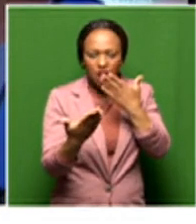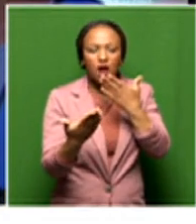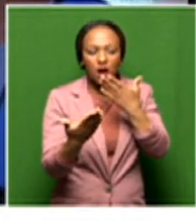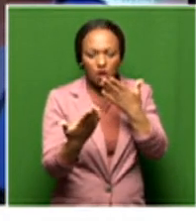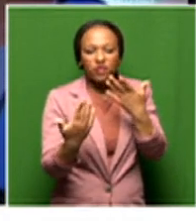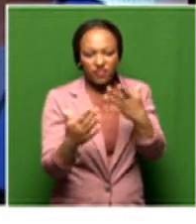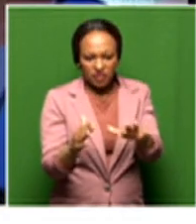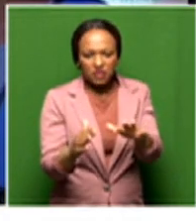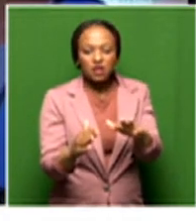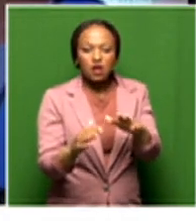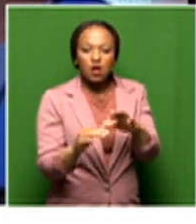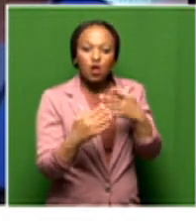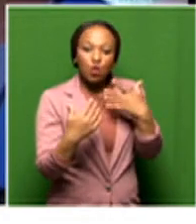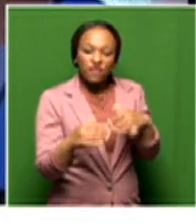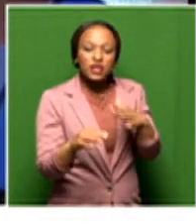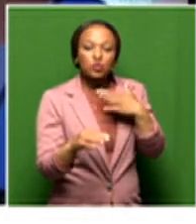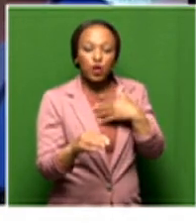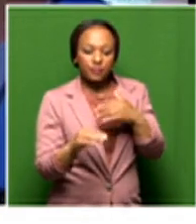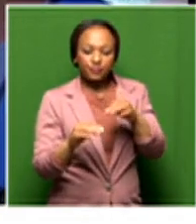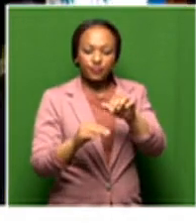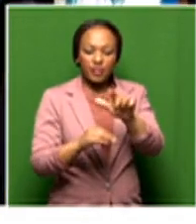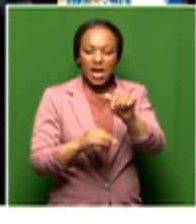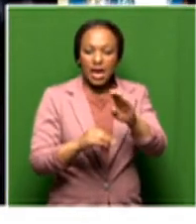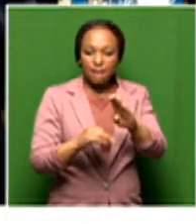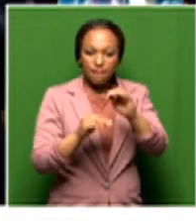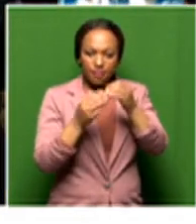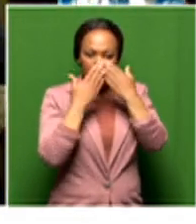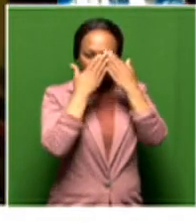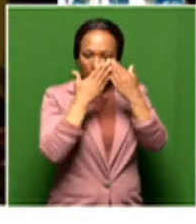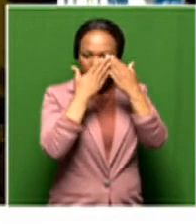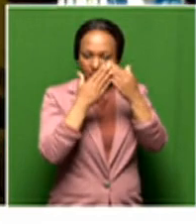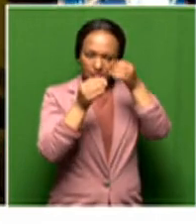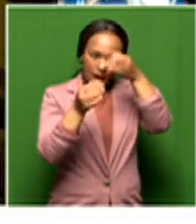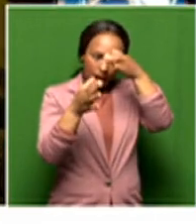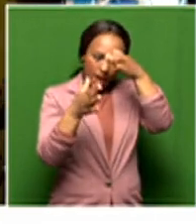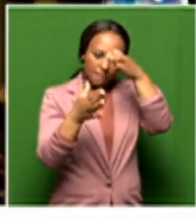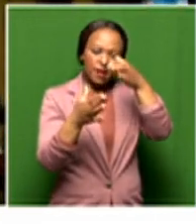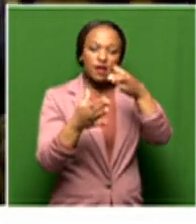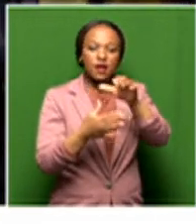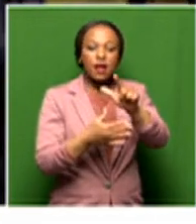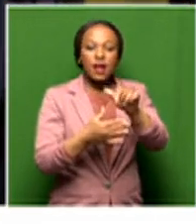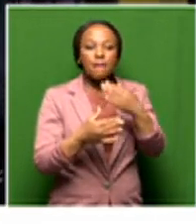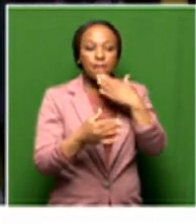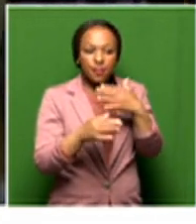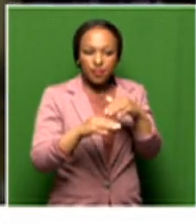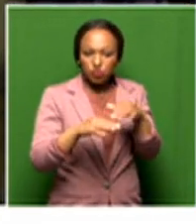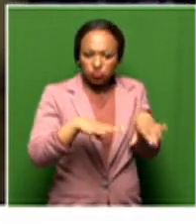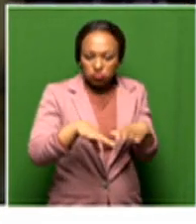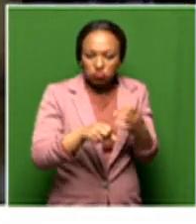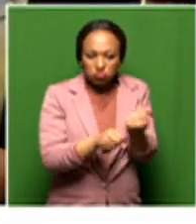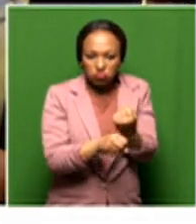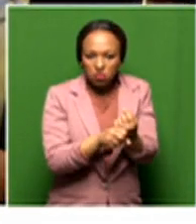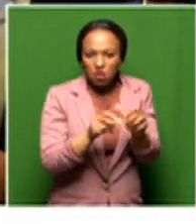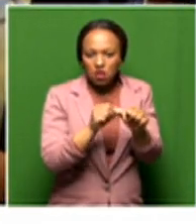invested in academic laboratories, activating the functionality of academic laboratories to be able